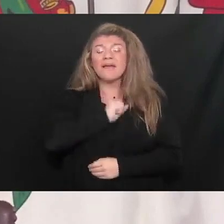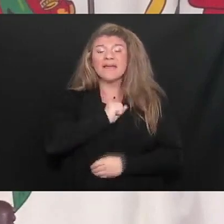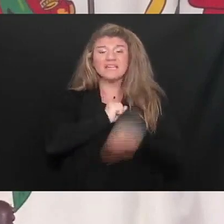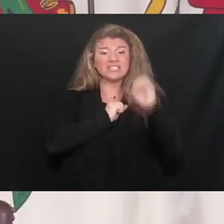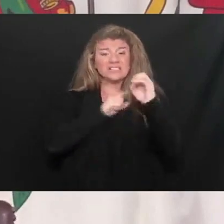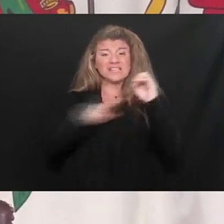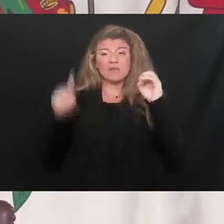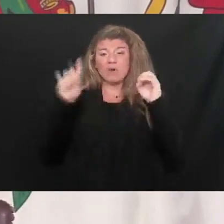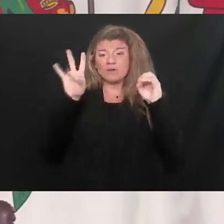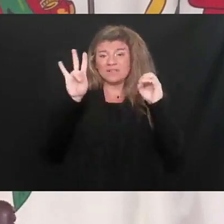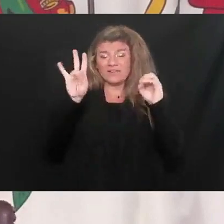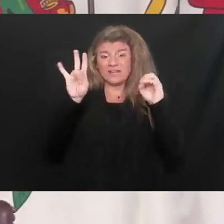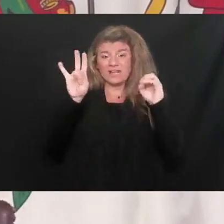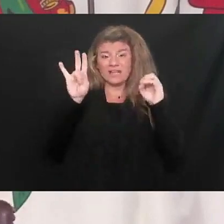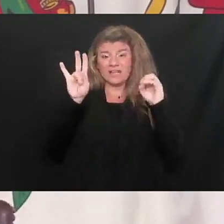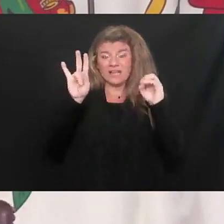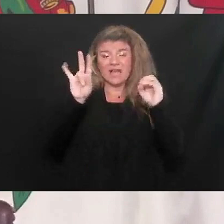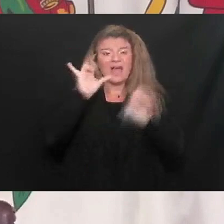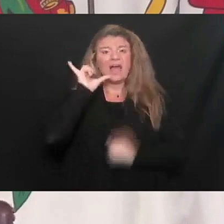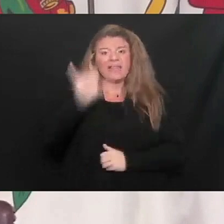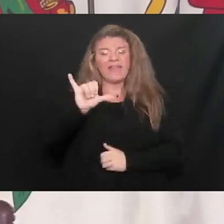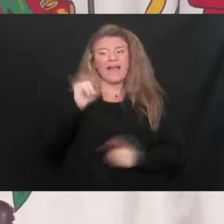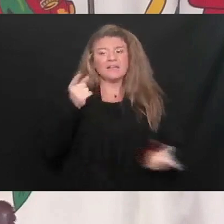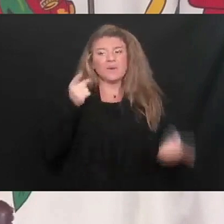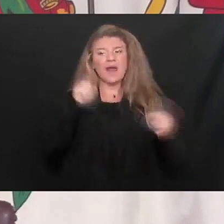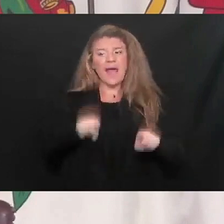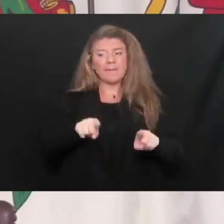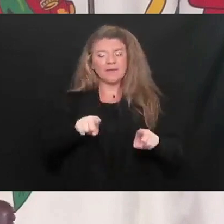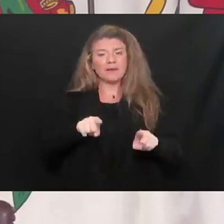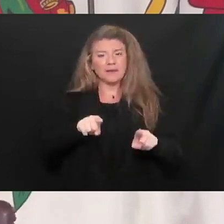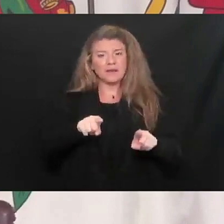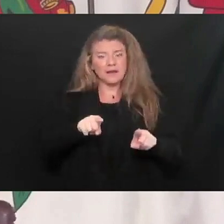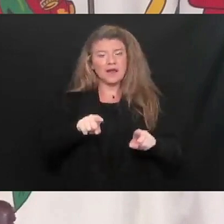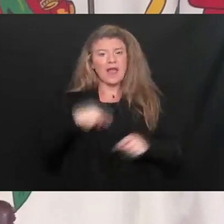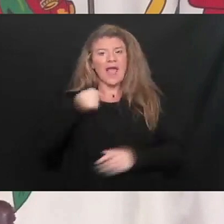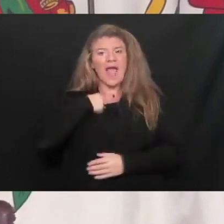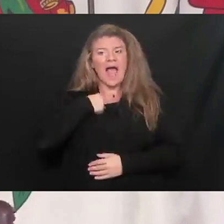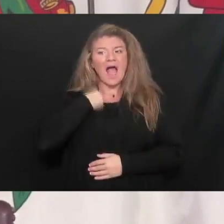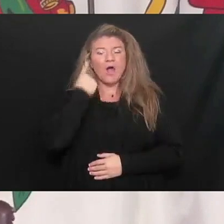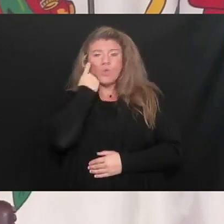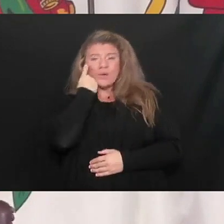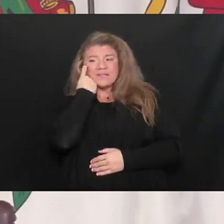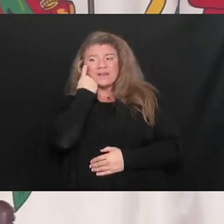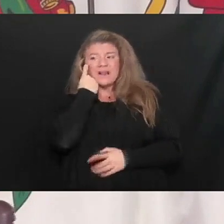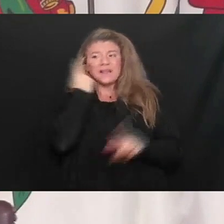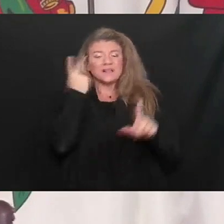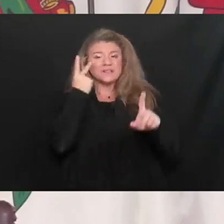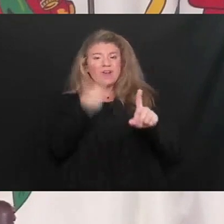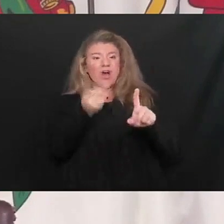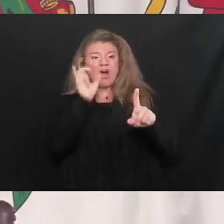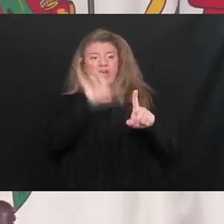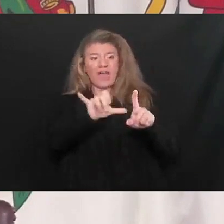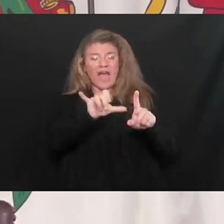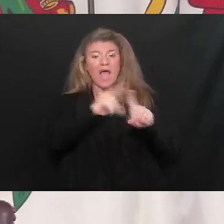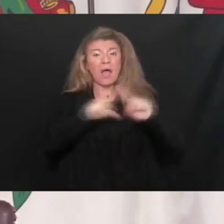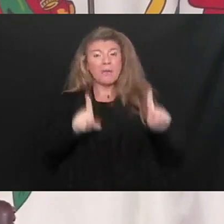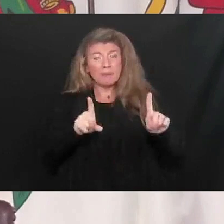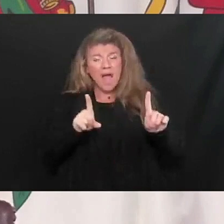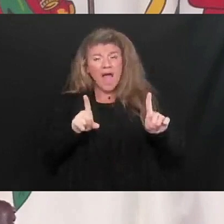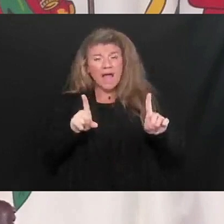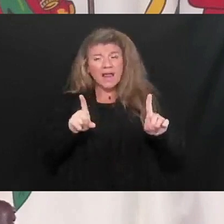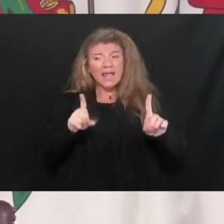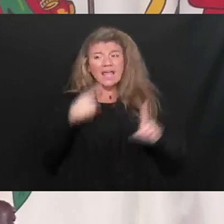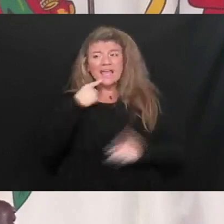to 17 is what came across that you know, I just got a glimpse of it and everything, but I think it